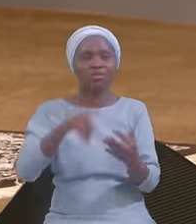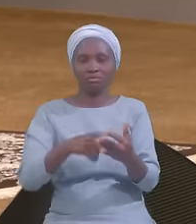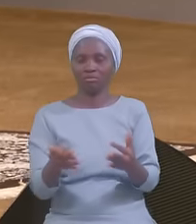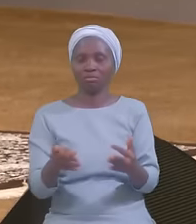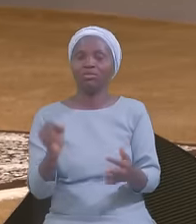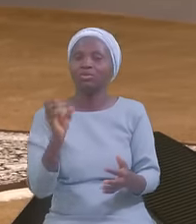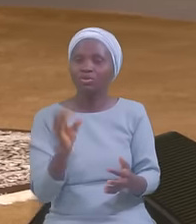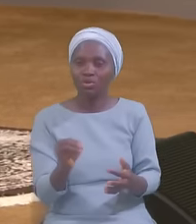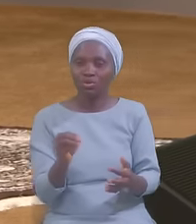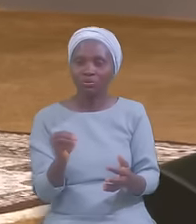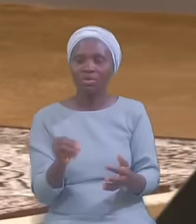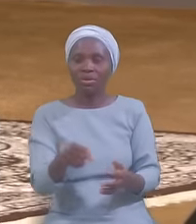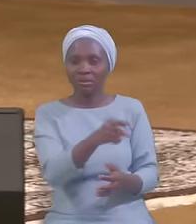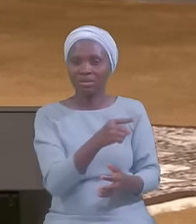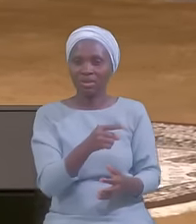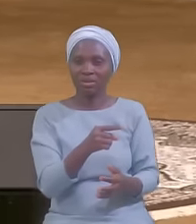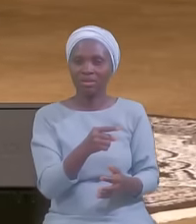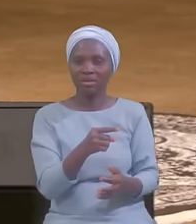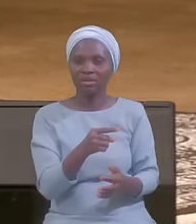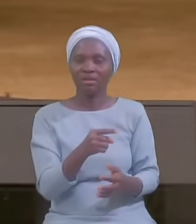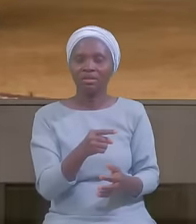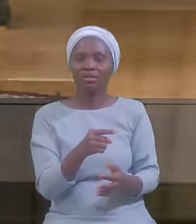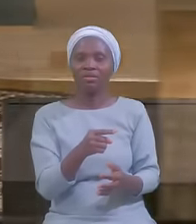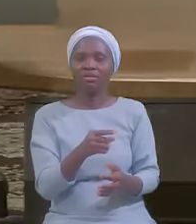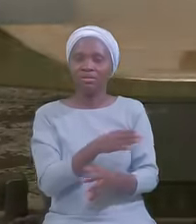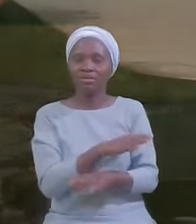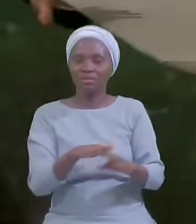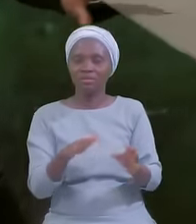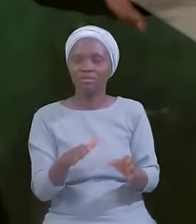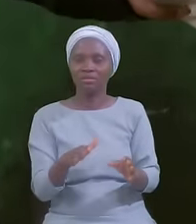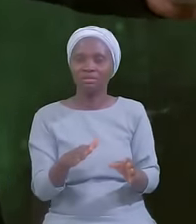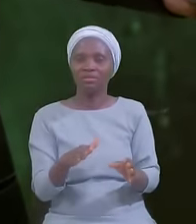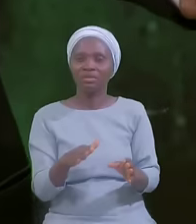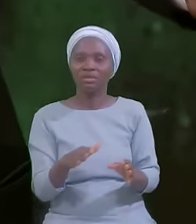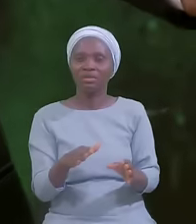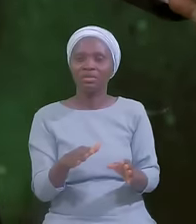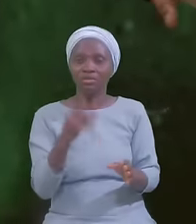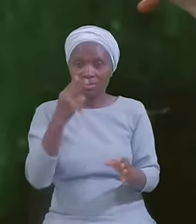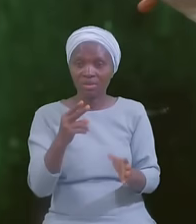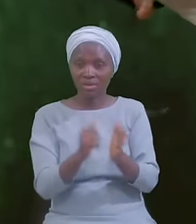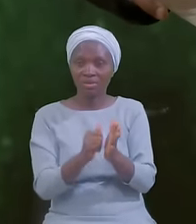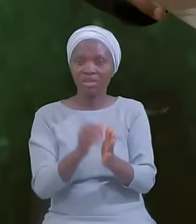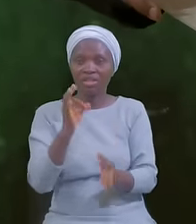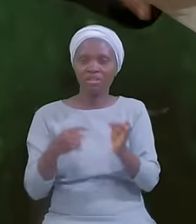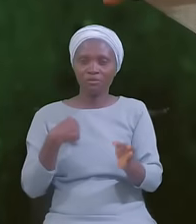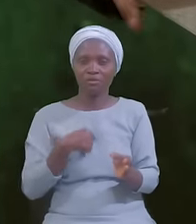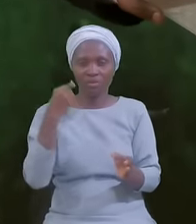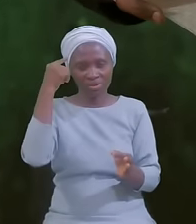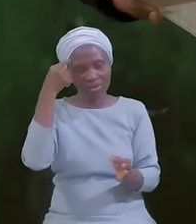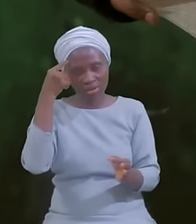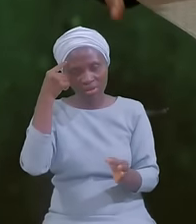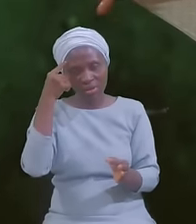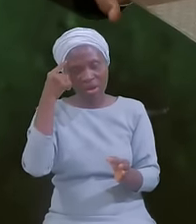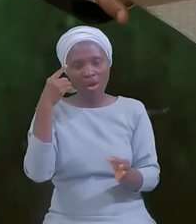So, they didn't think the thoughts of unbelief. You see, if we think the thoughts of